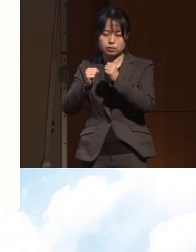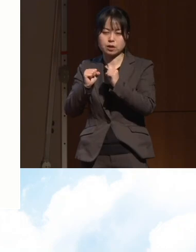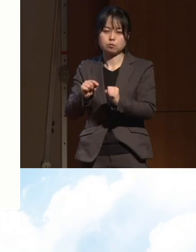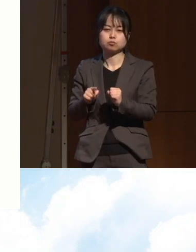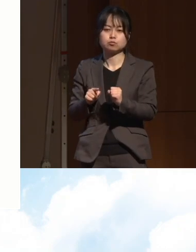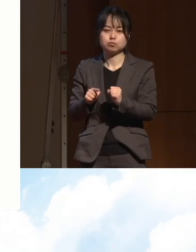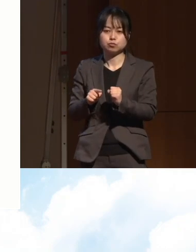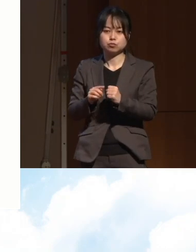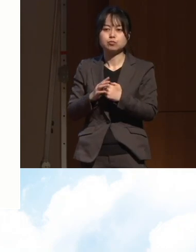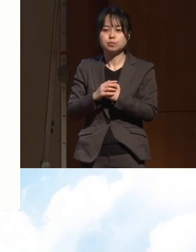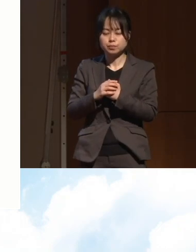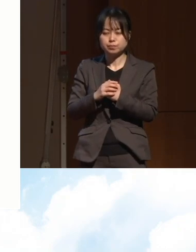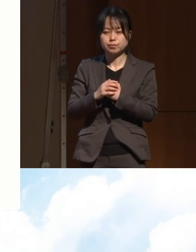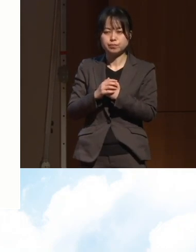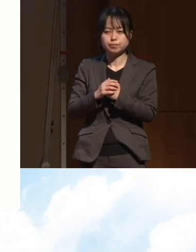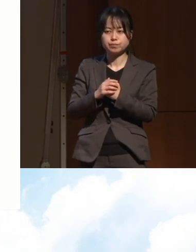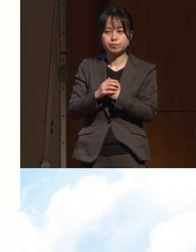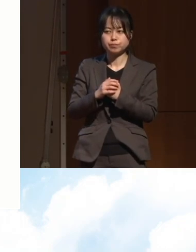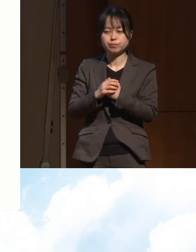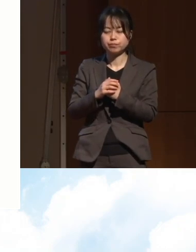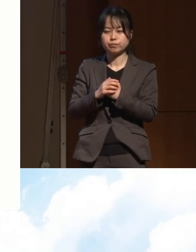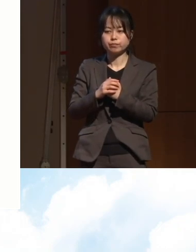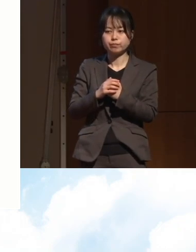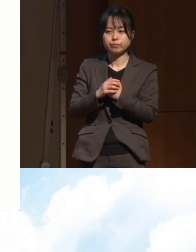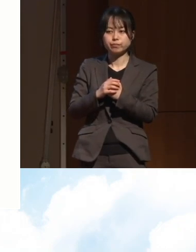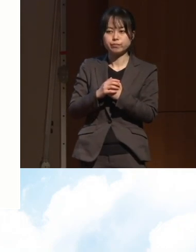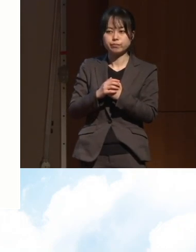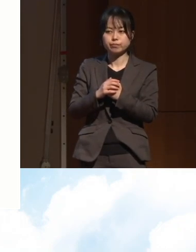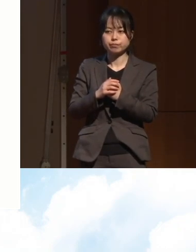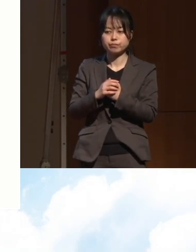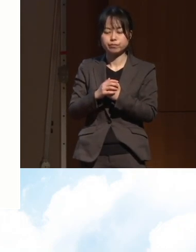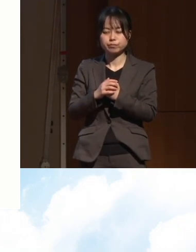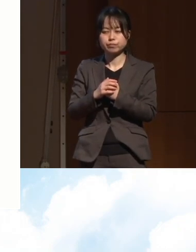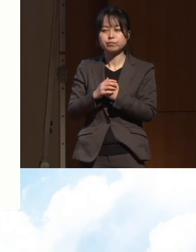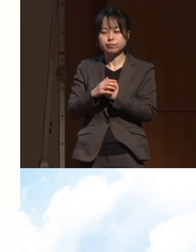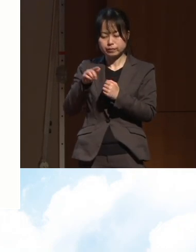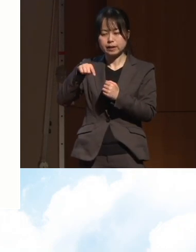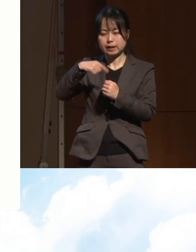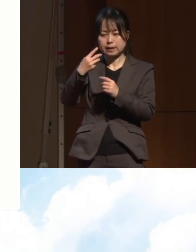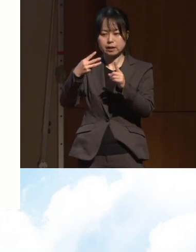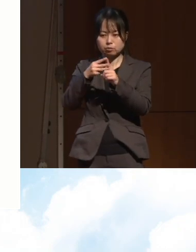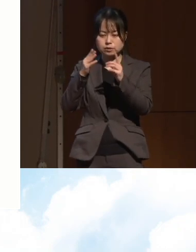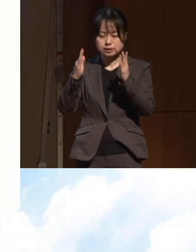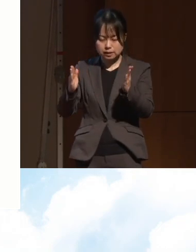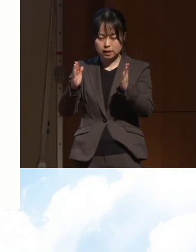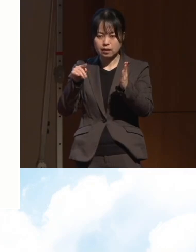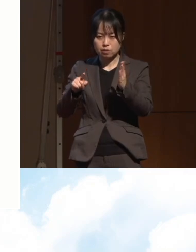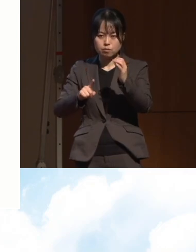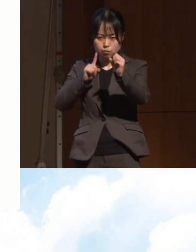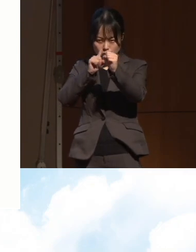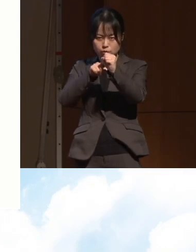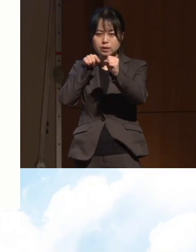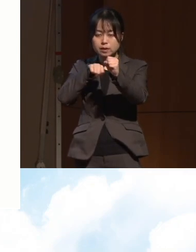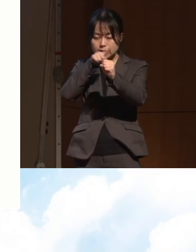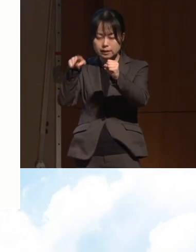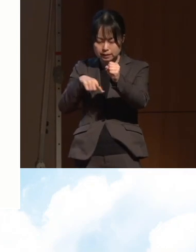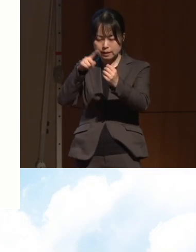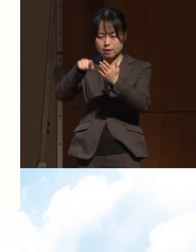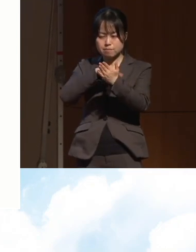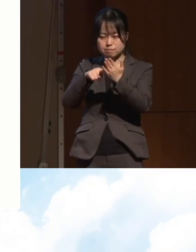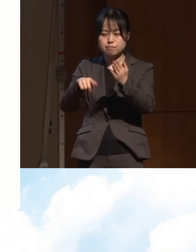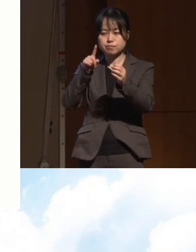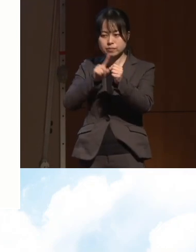regulators within that 100-day limit. We have often talked about the Formula One analogy. It's something that